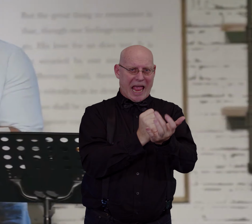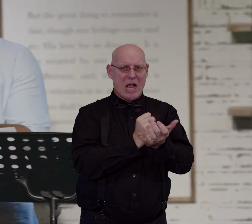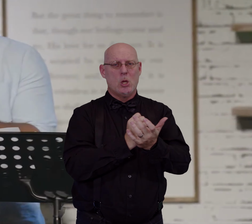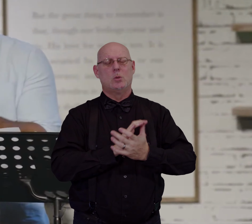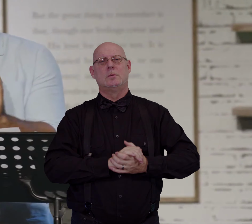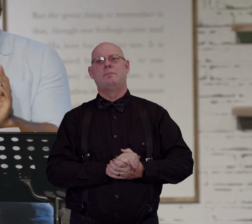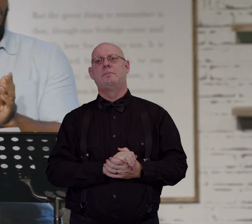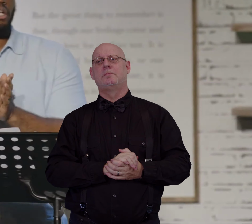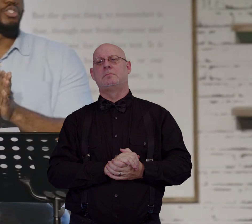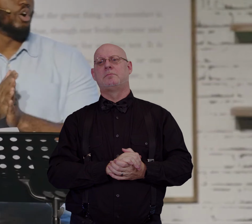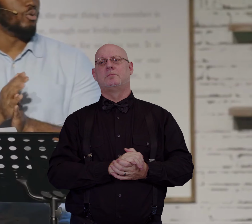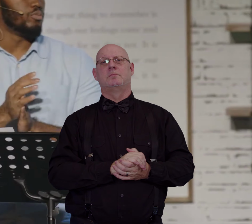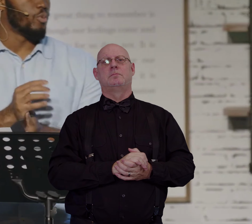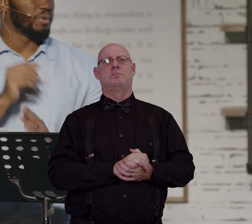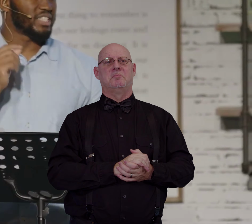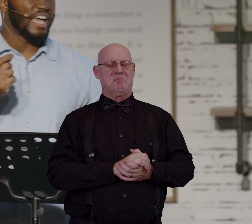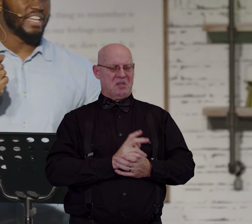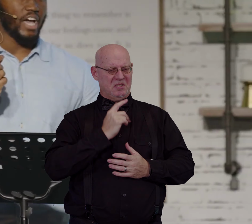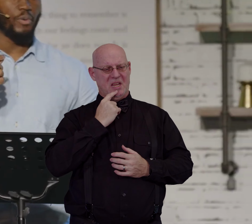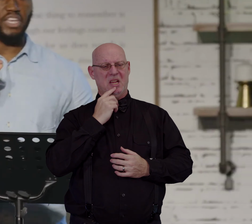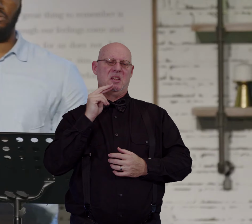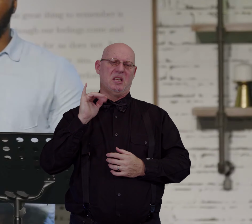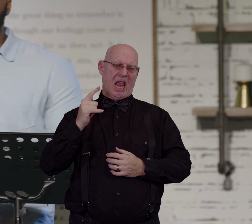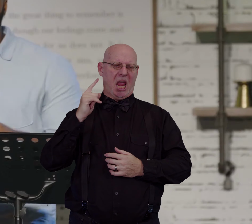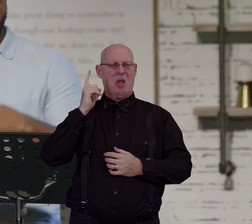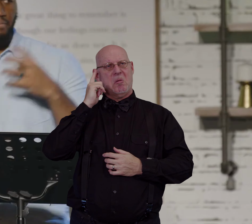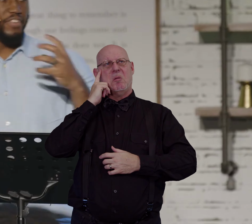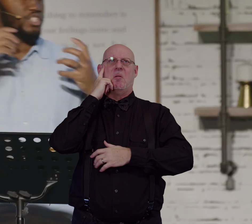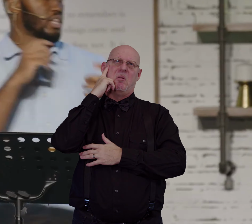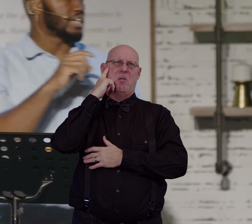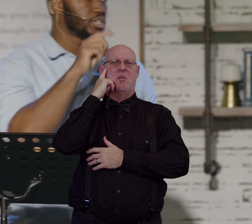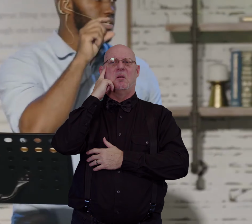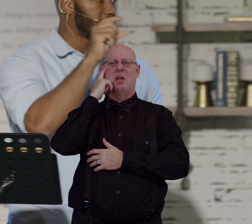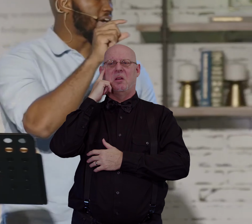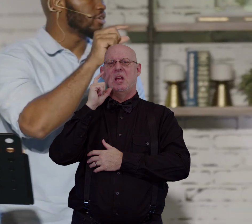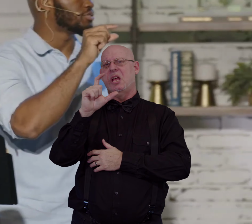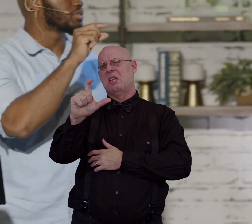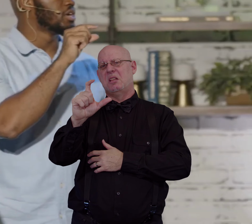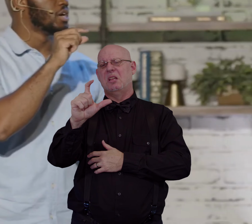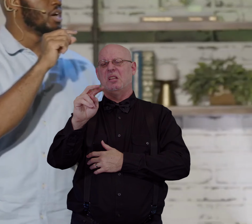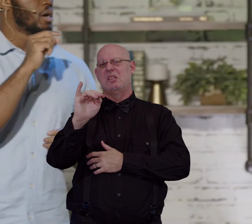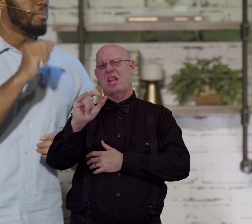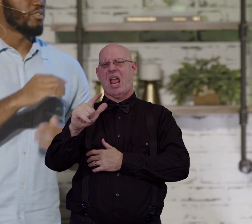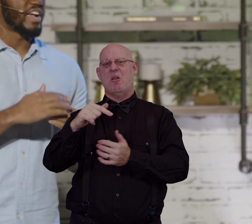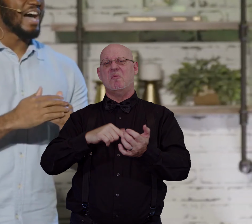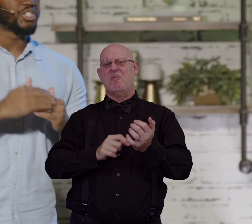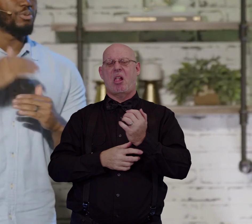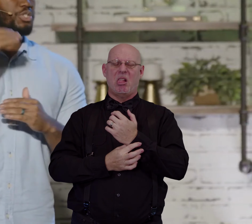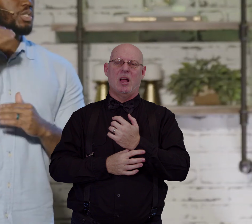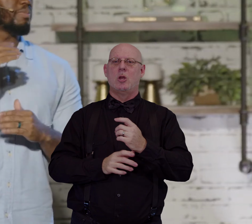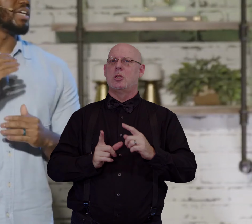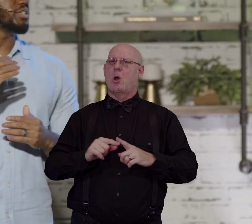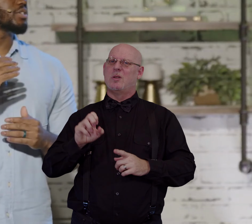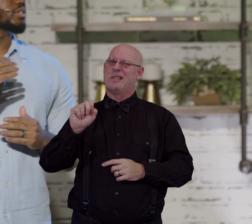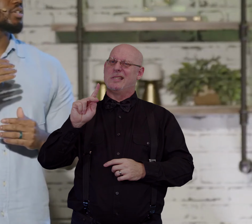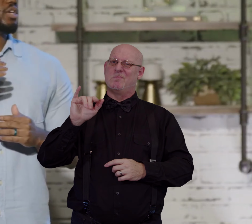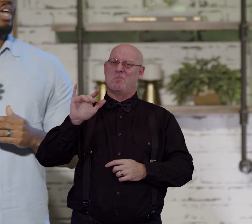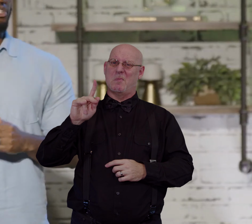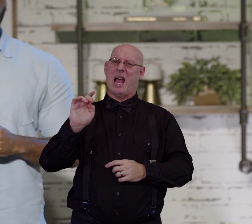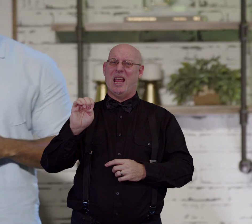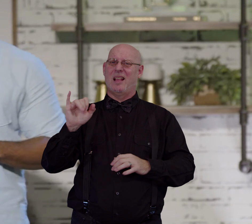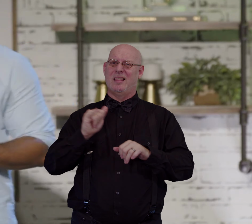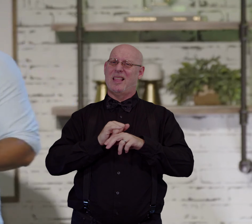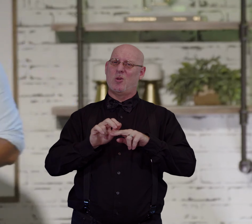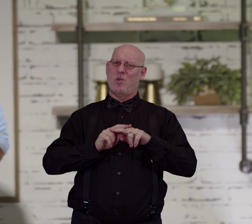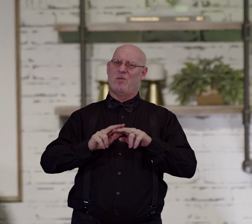into it. And so when we say nail, we can probably be visualizing nails, but in reality, it was spikes.